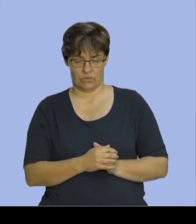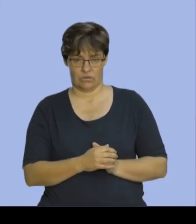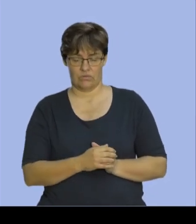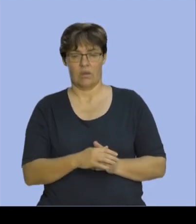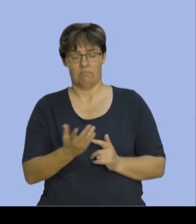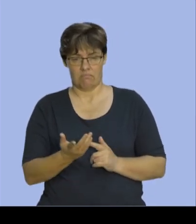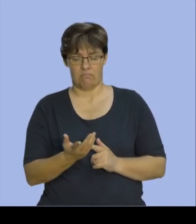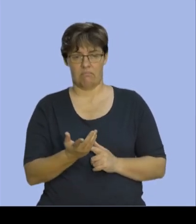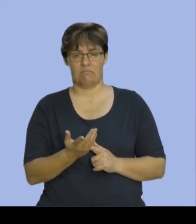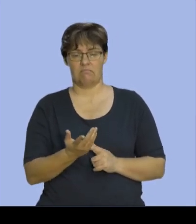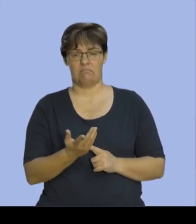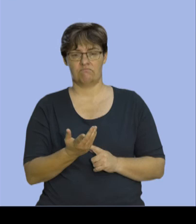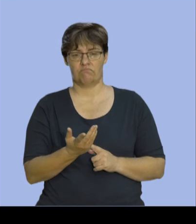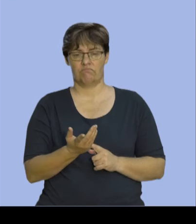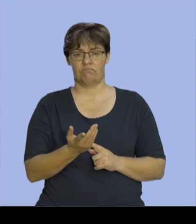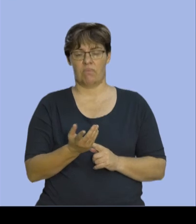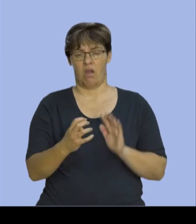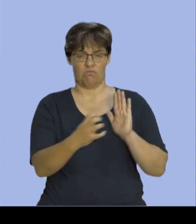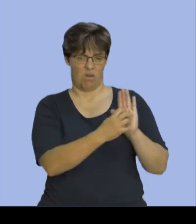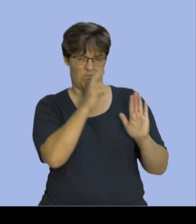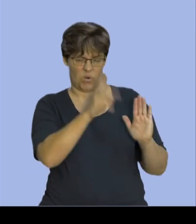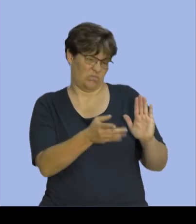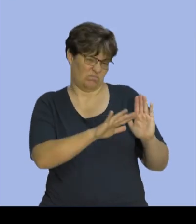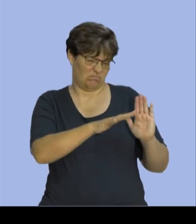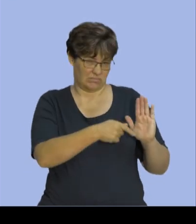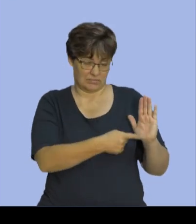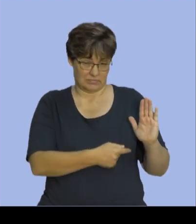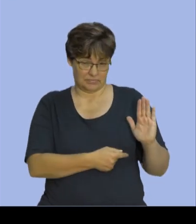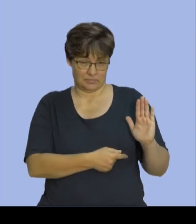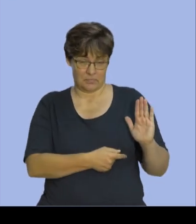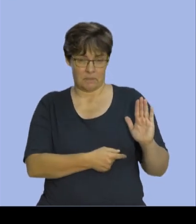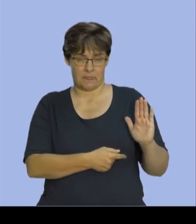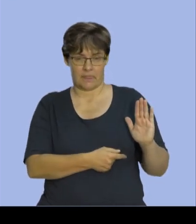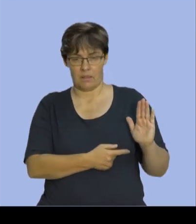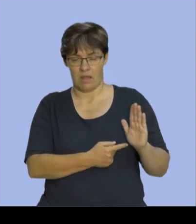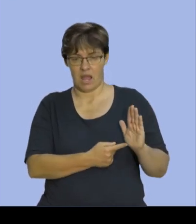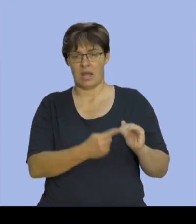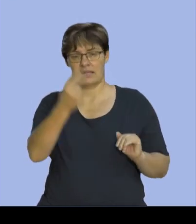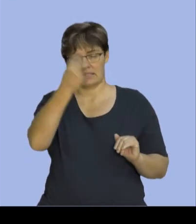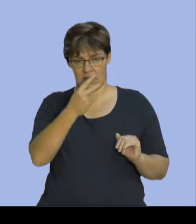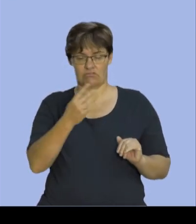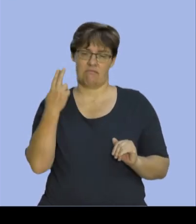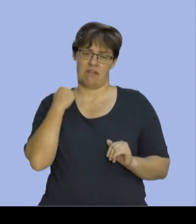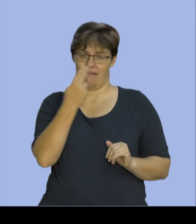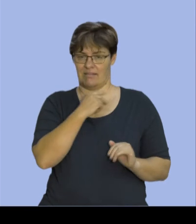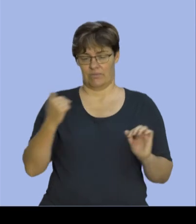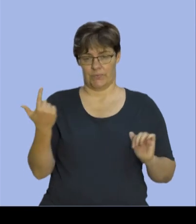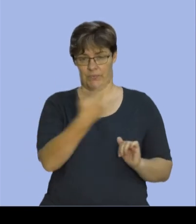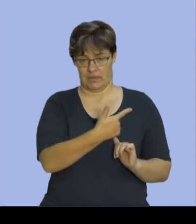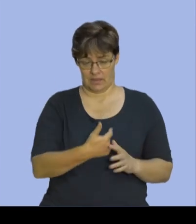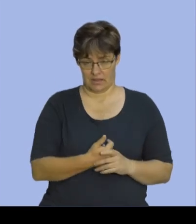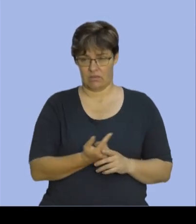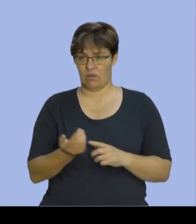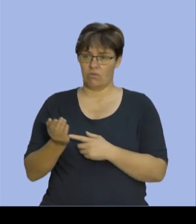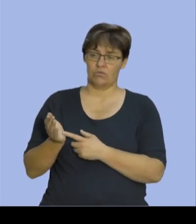is roughly going to look like. But remember, you will need to sketch it really nicely so that it shows that